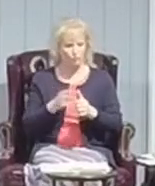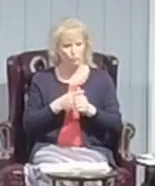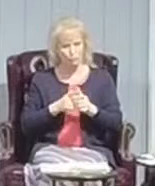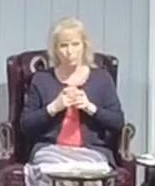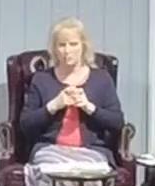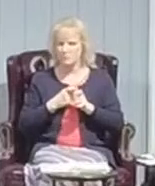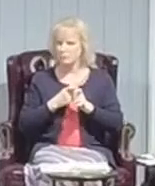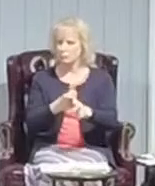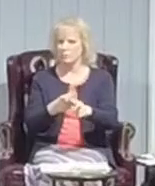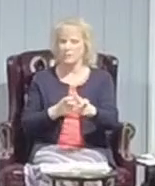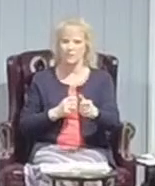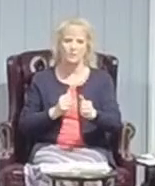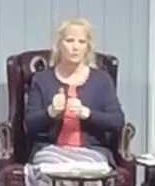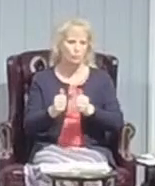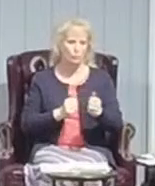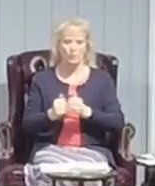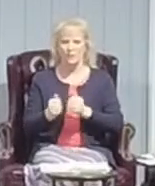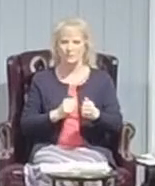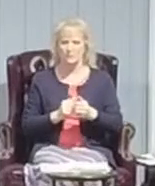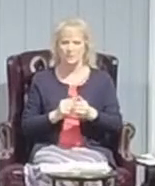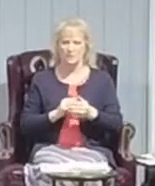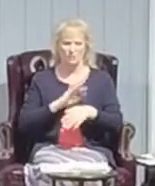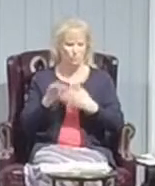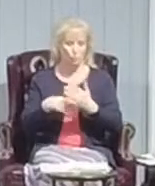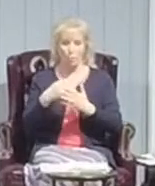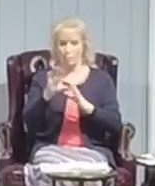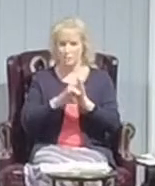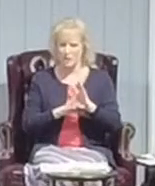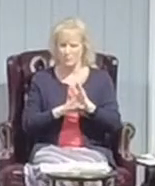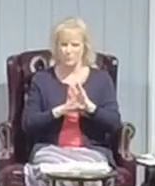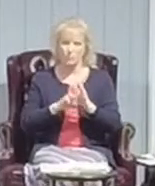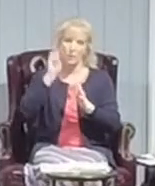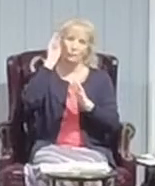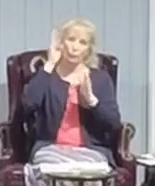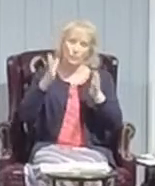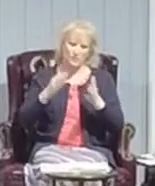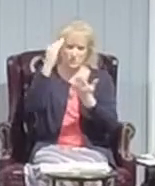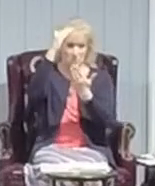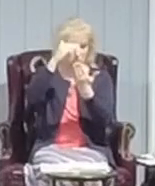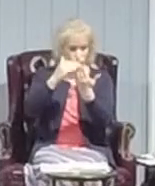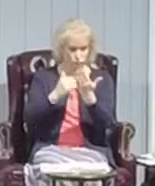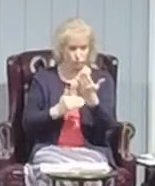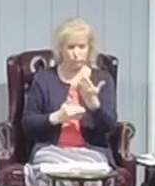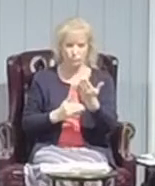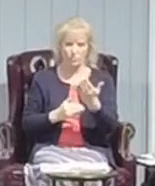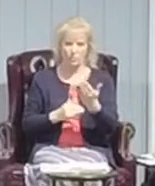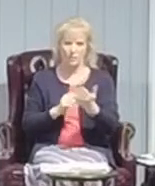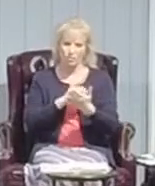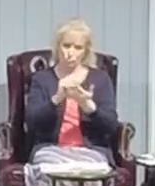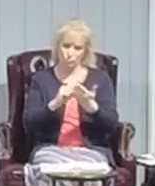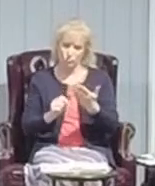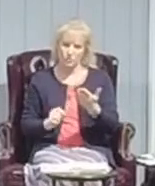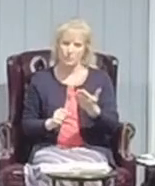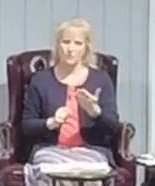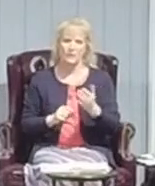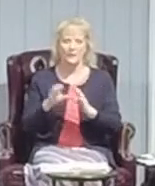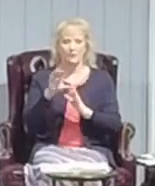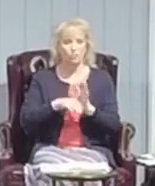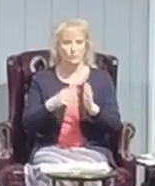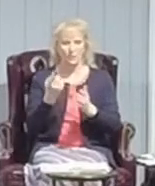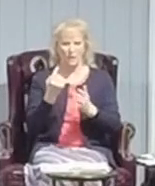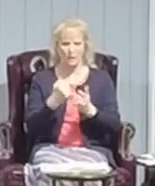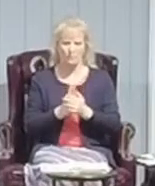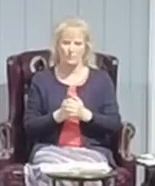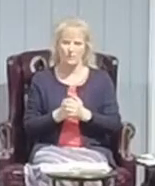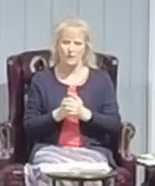race. And there's a whole chapter there of witnesses recorded for us there in Hebrews 11. And